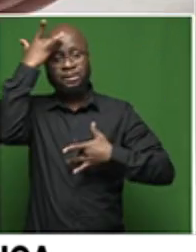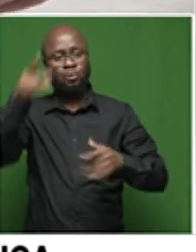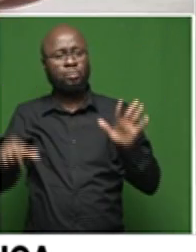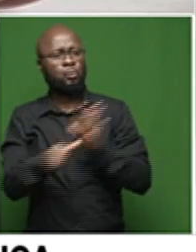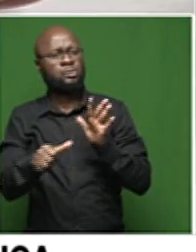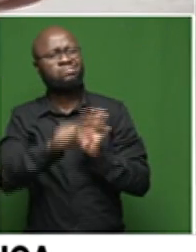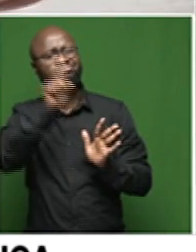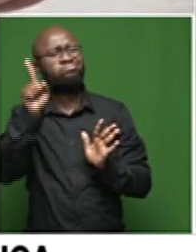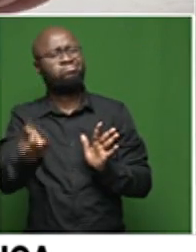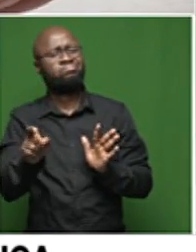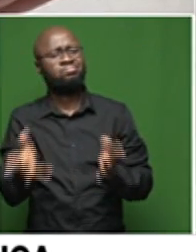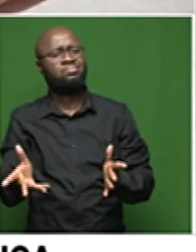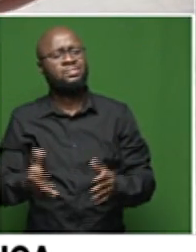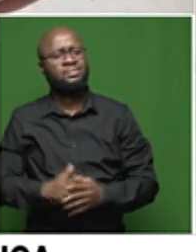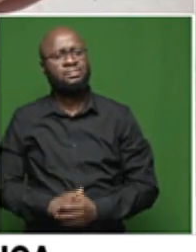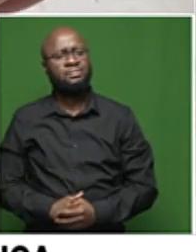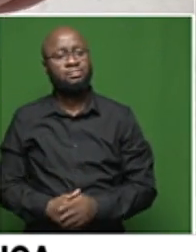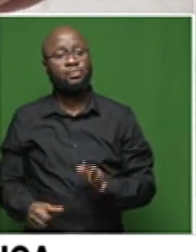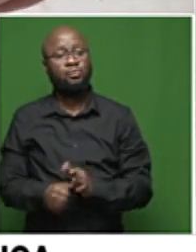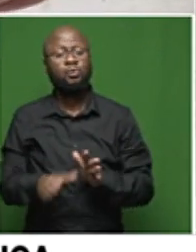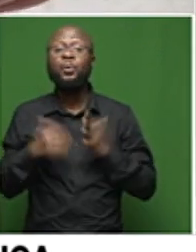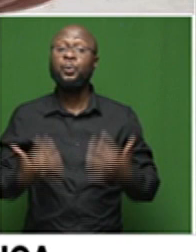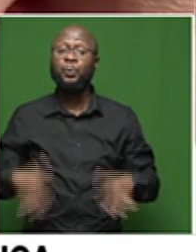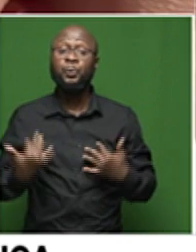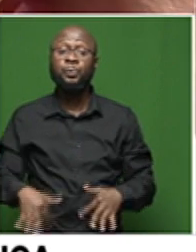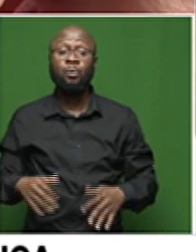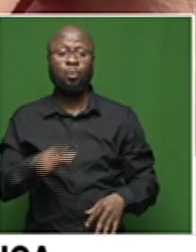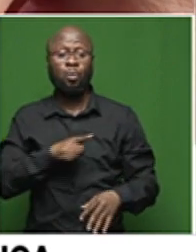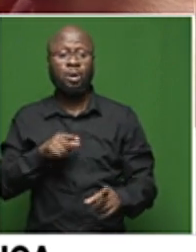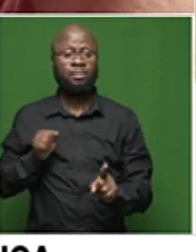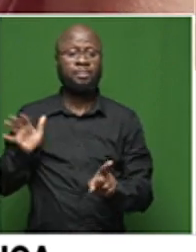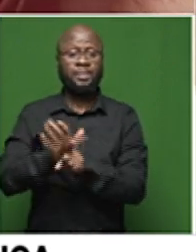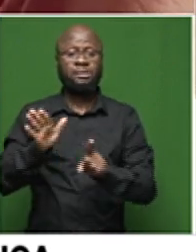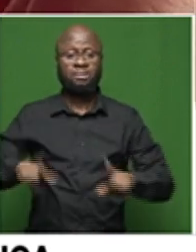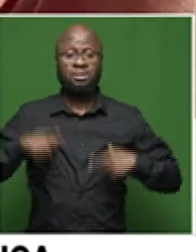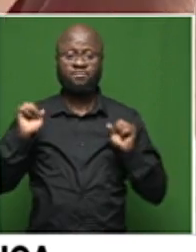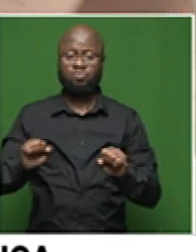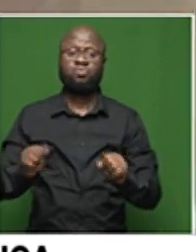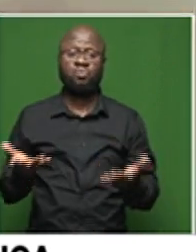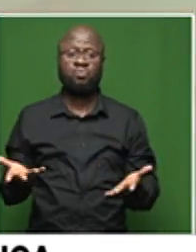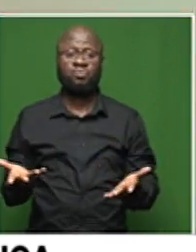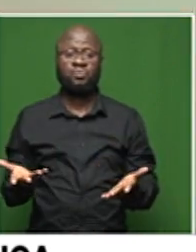It is very much important because it has an effect in our lives.